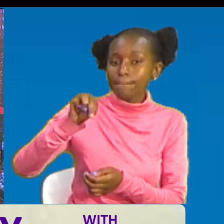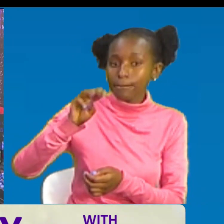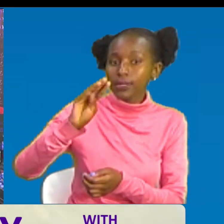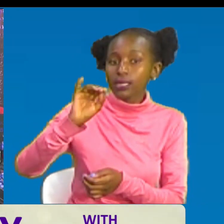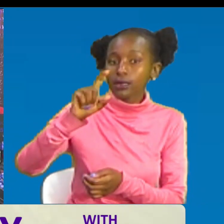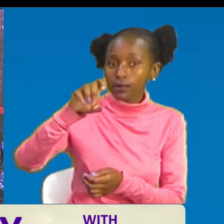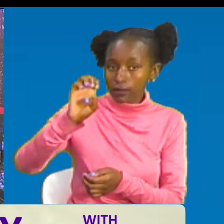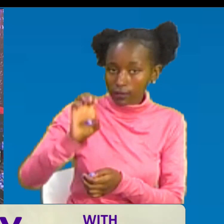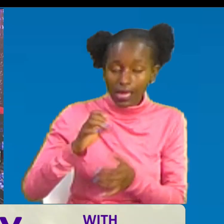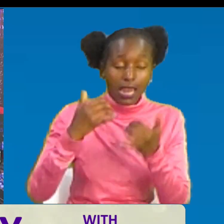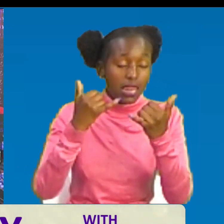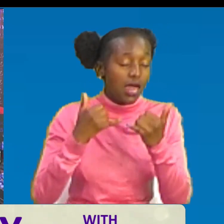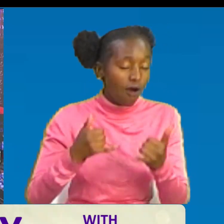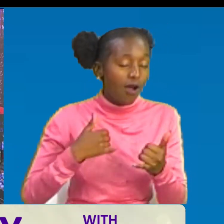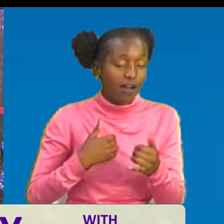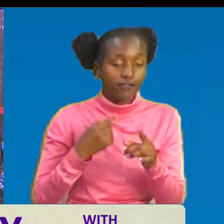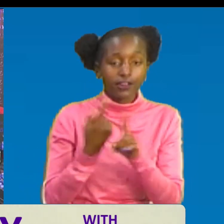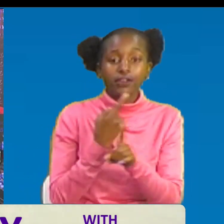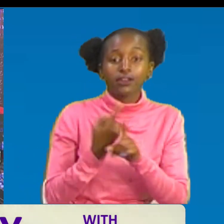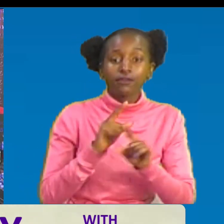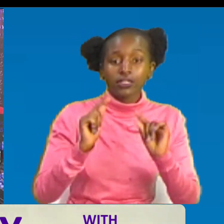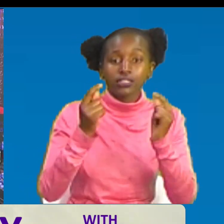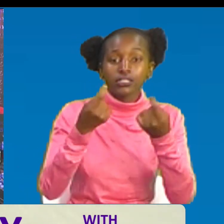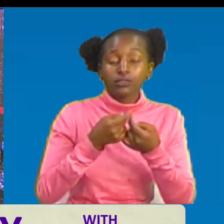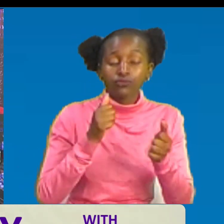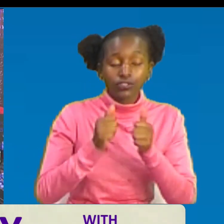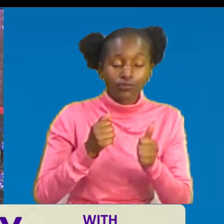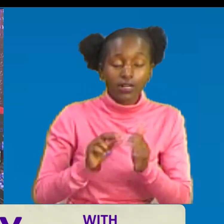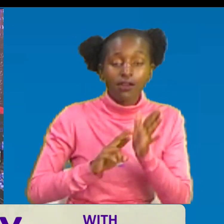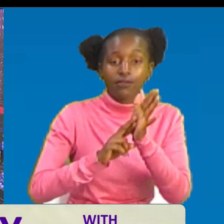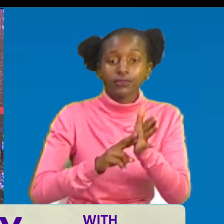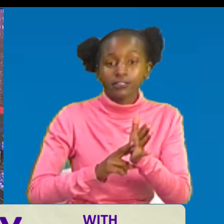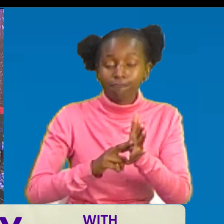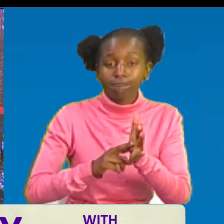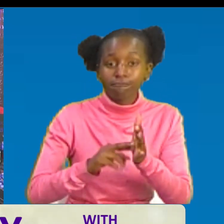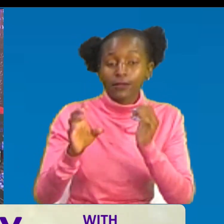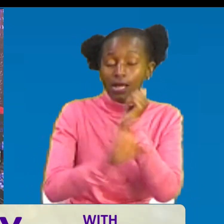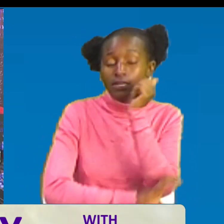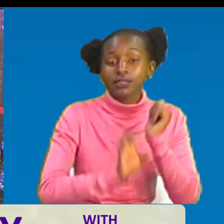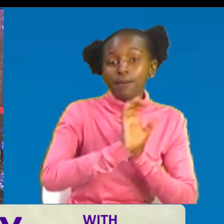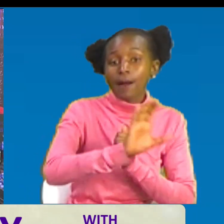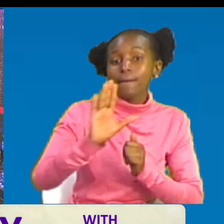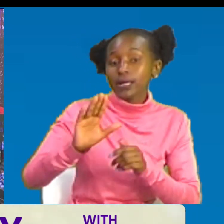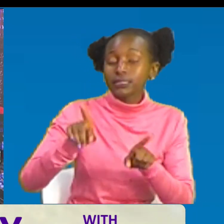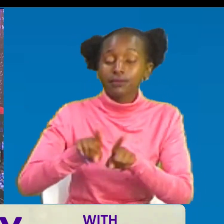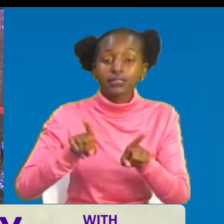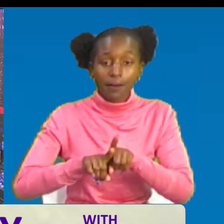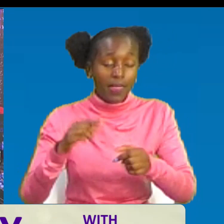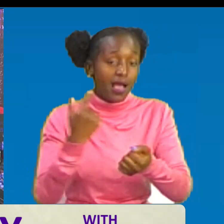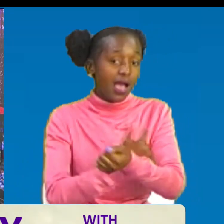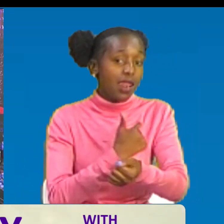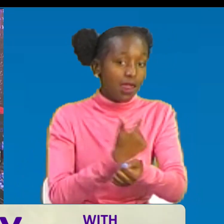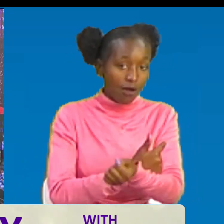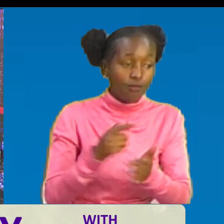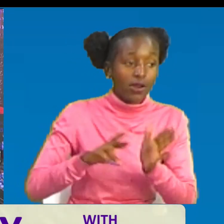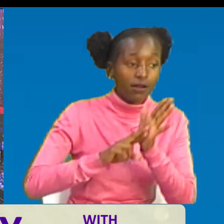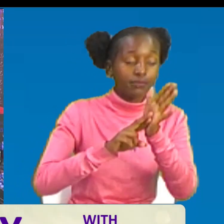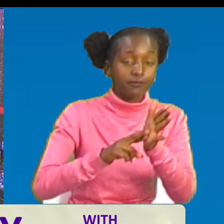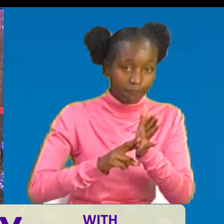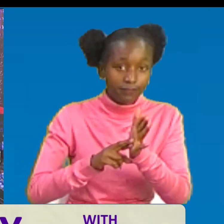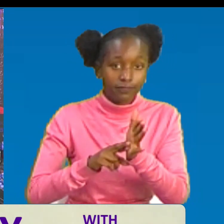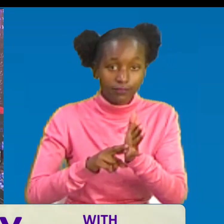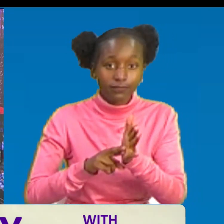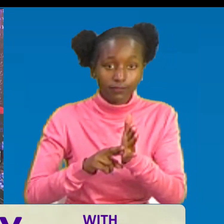Ham, who will be representing Ghana alongside the likes of Jordan Ayew, as well as coming in together to try